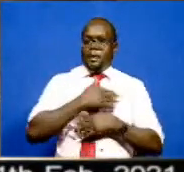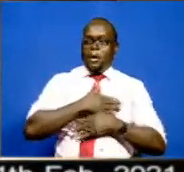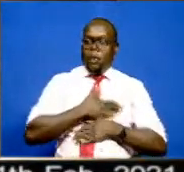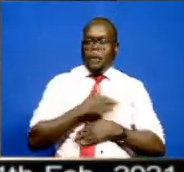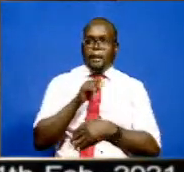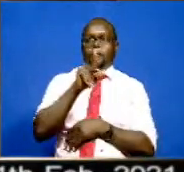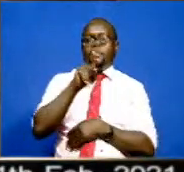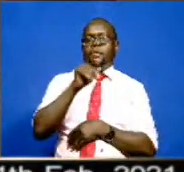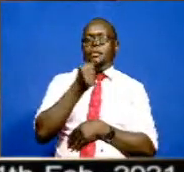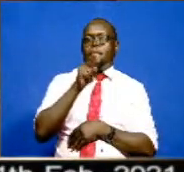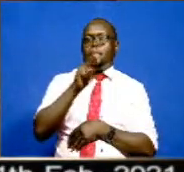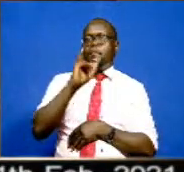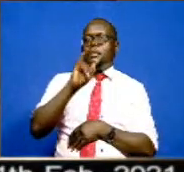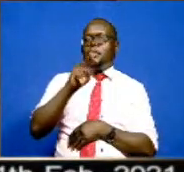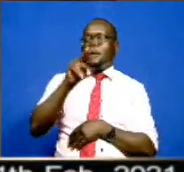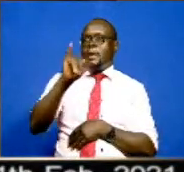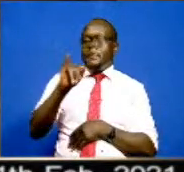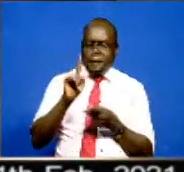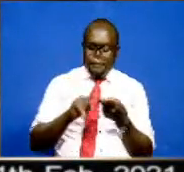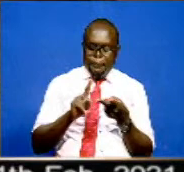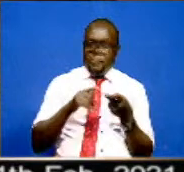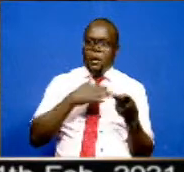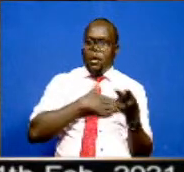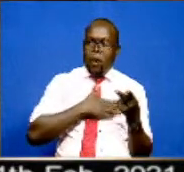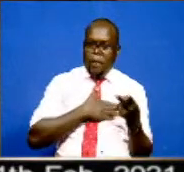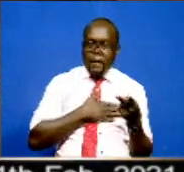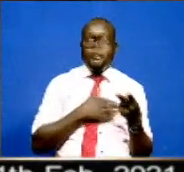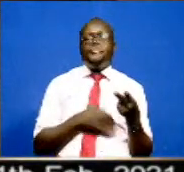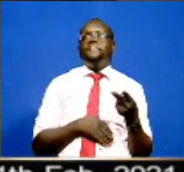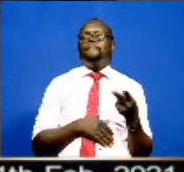Kega. There is Honorable